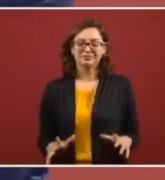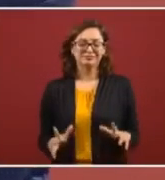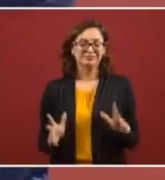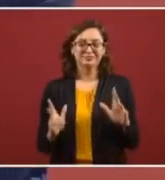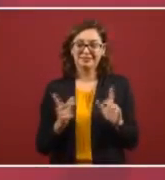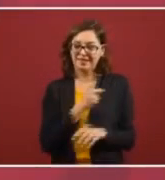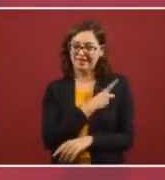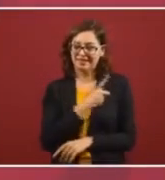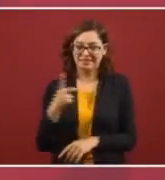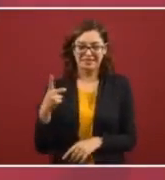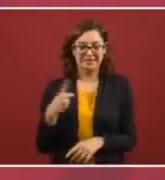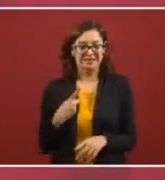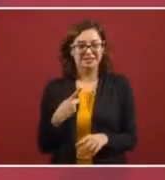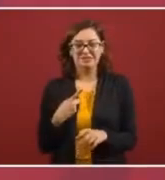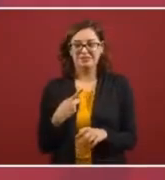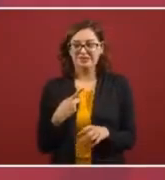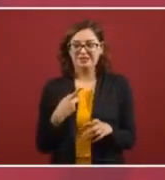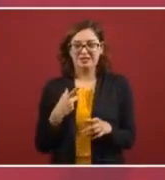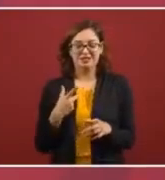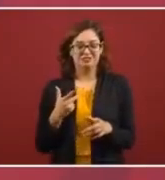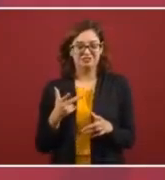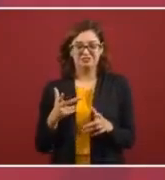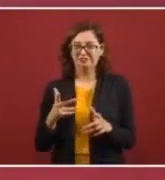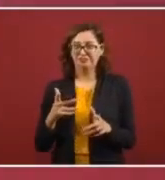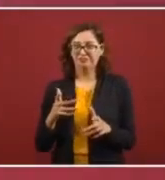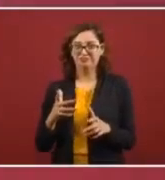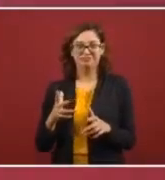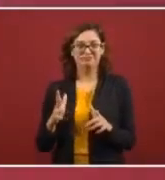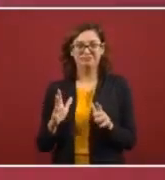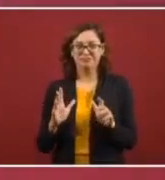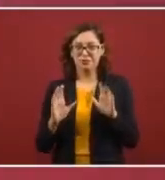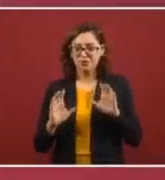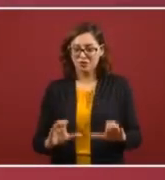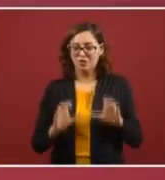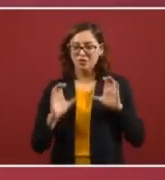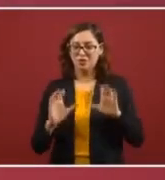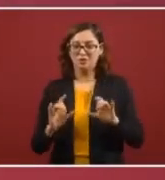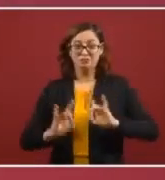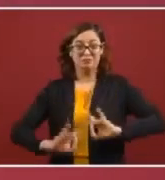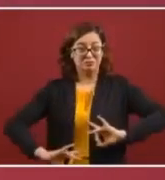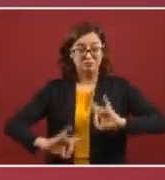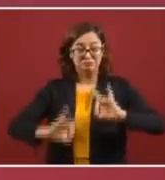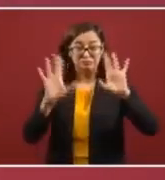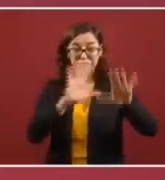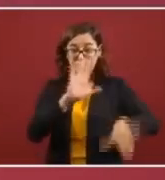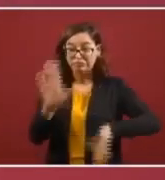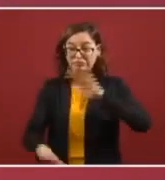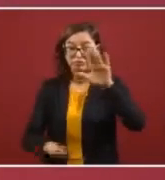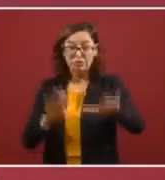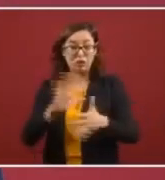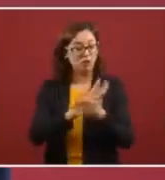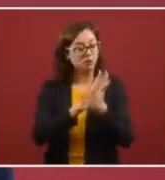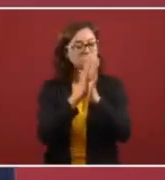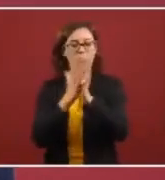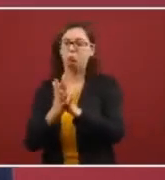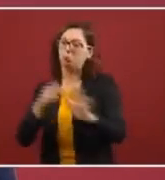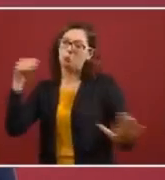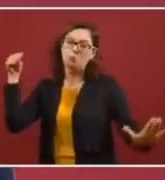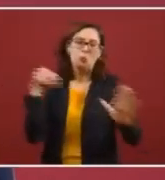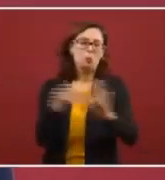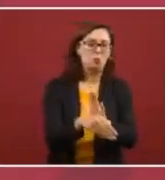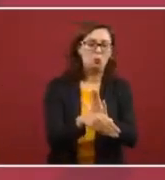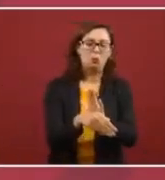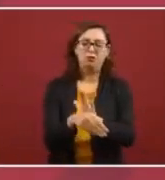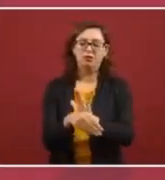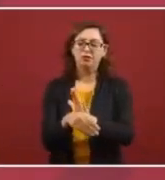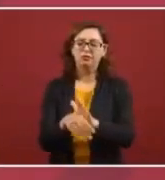It was, they would have halted the process of transformation. It